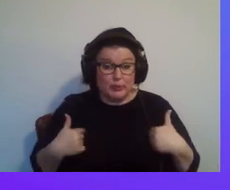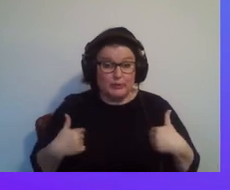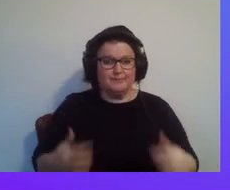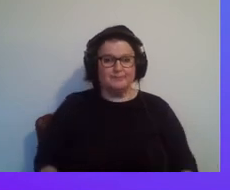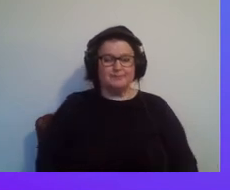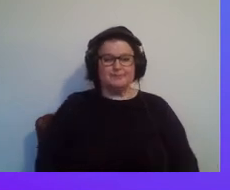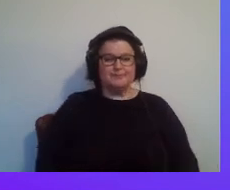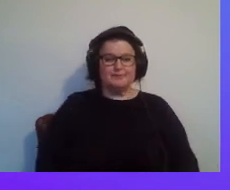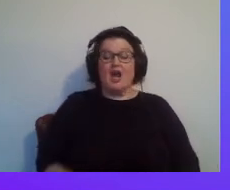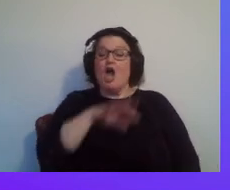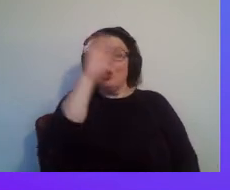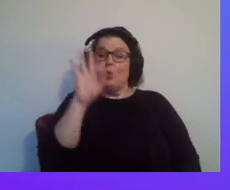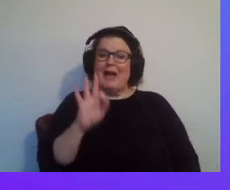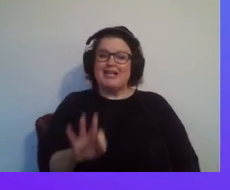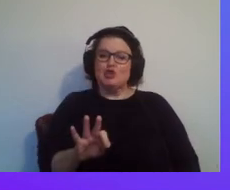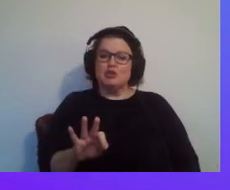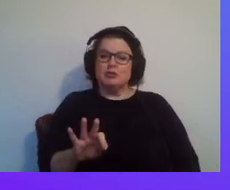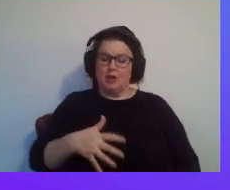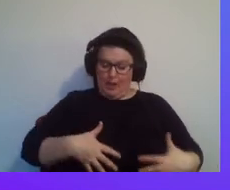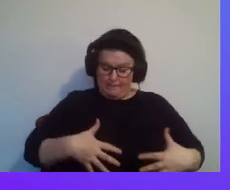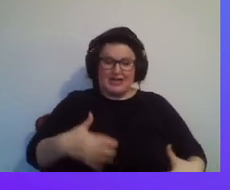not to take the vaccine. Why is this, Kevin?